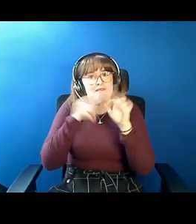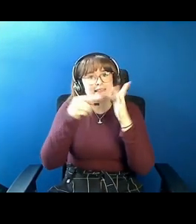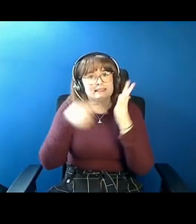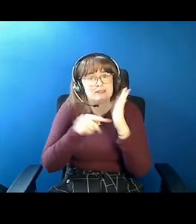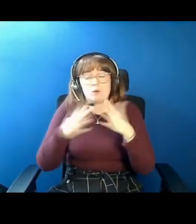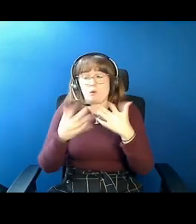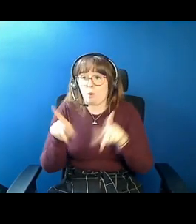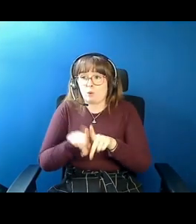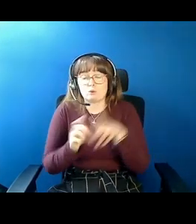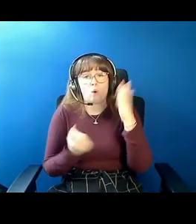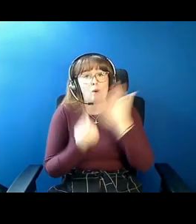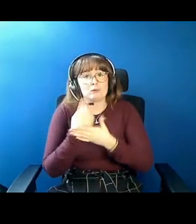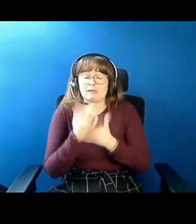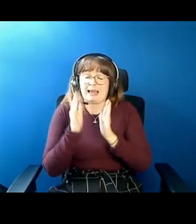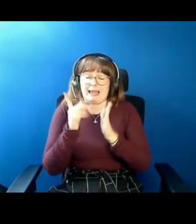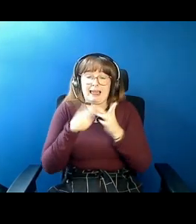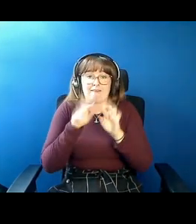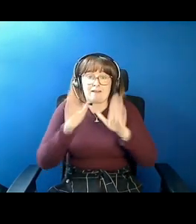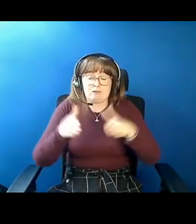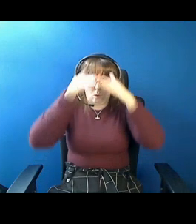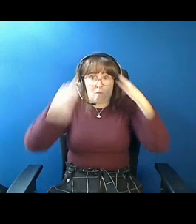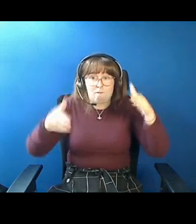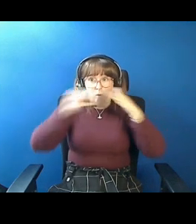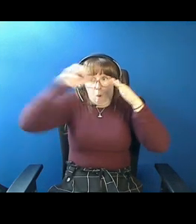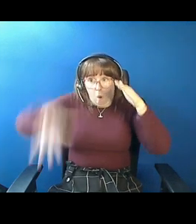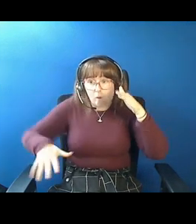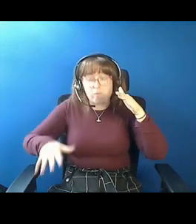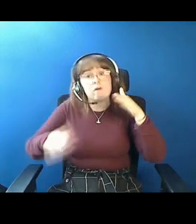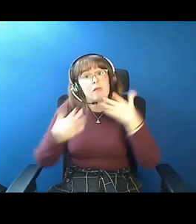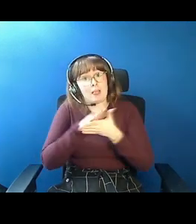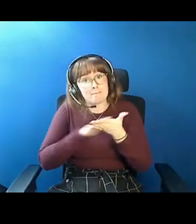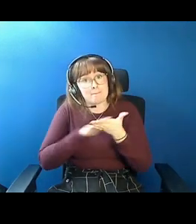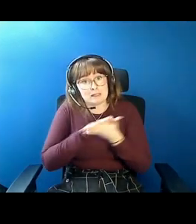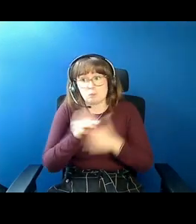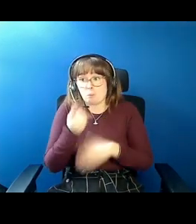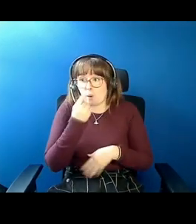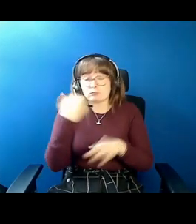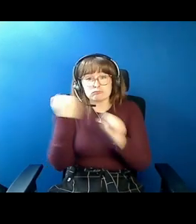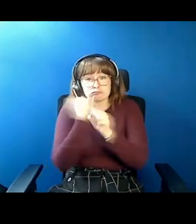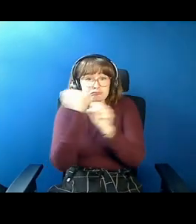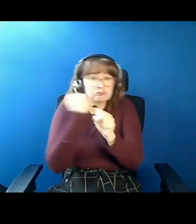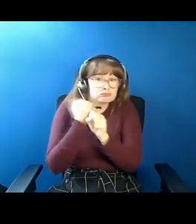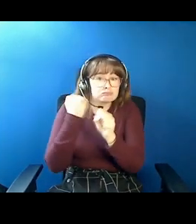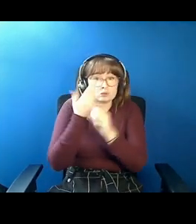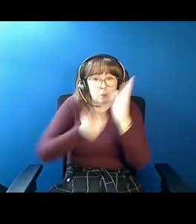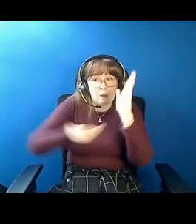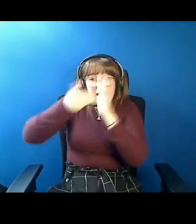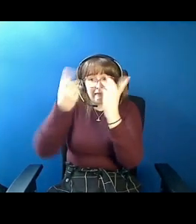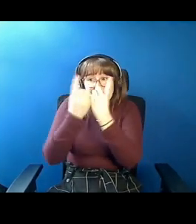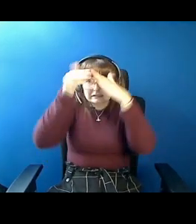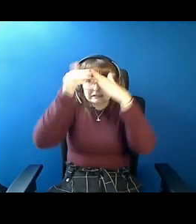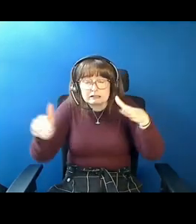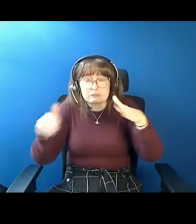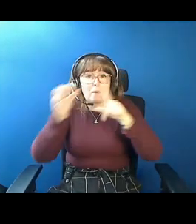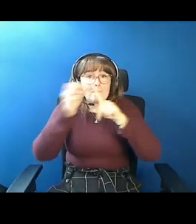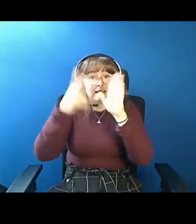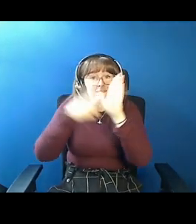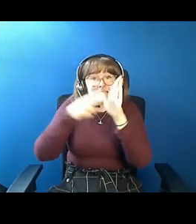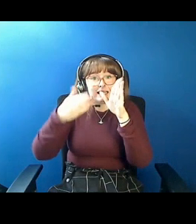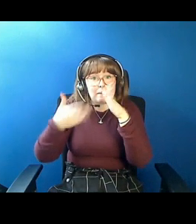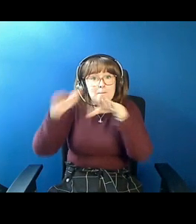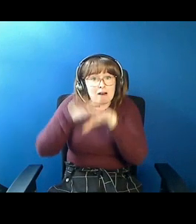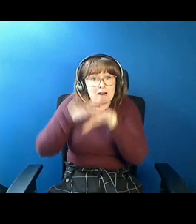we're going to need to re-roof that. That's an opportunity to perhaps do work on a room in roof or put PV panels on.